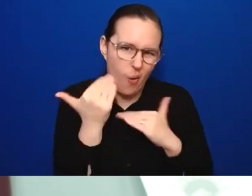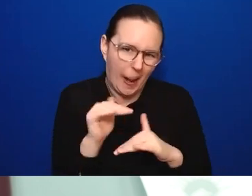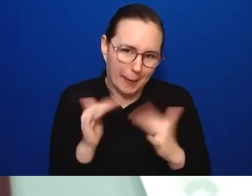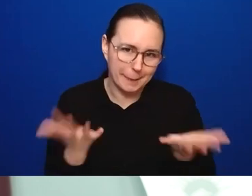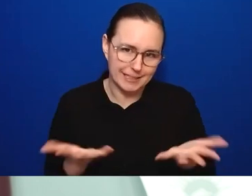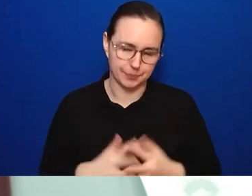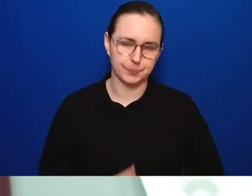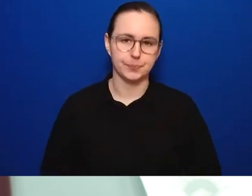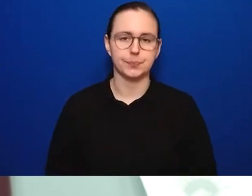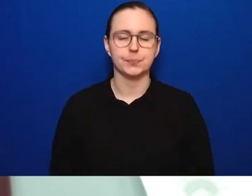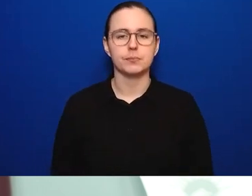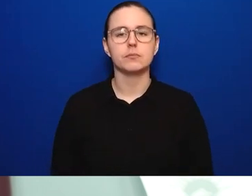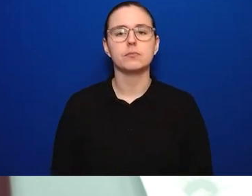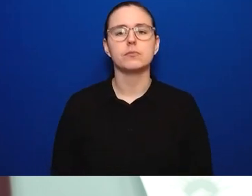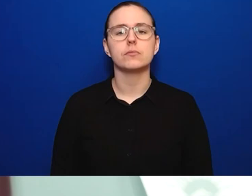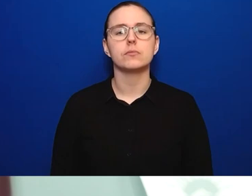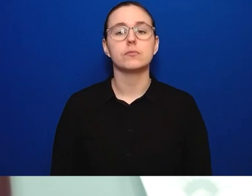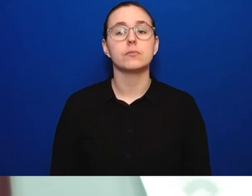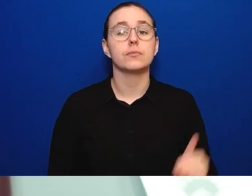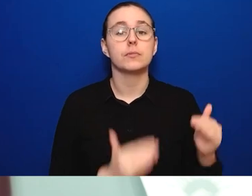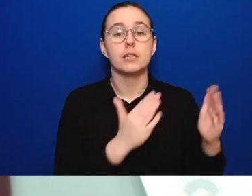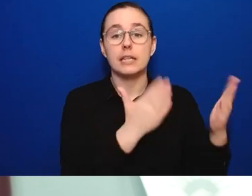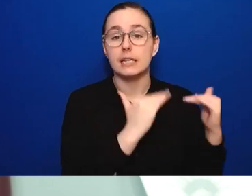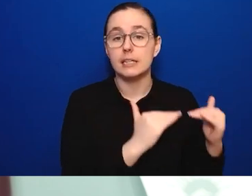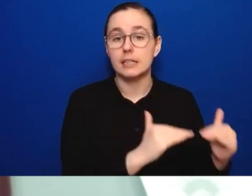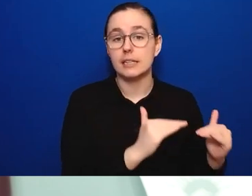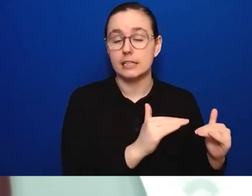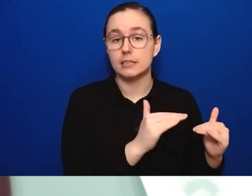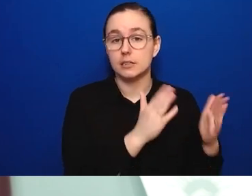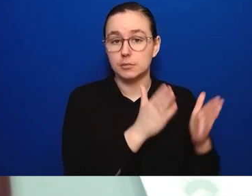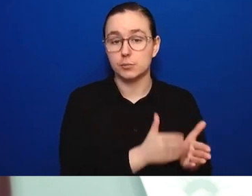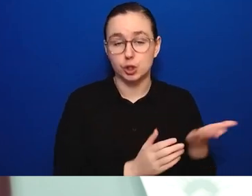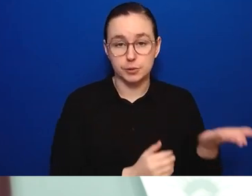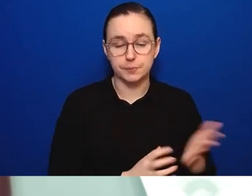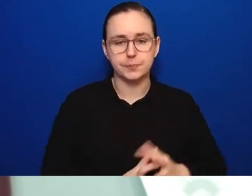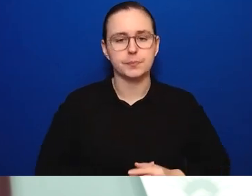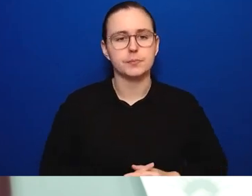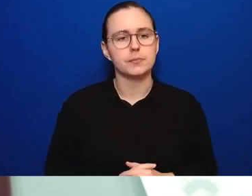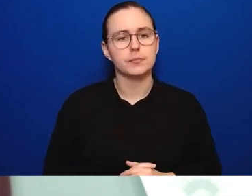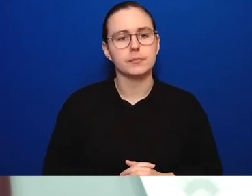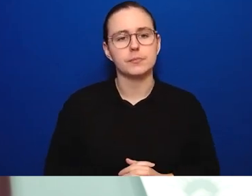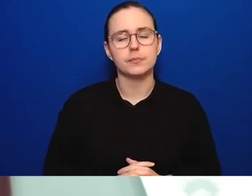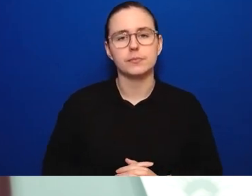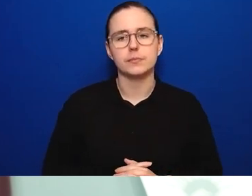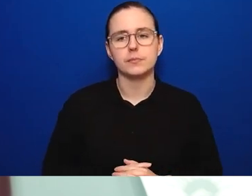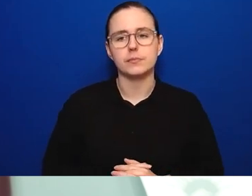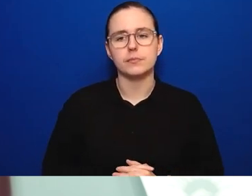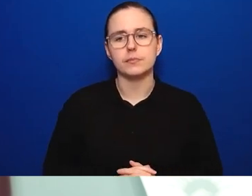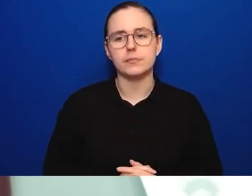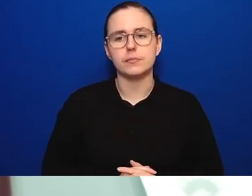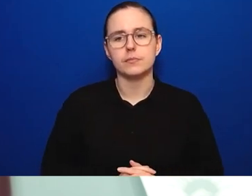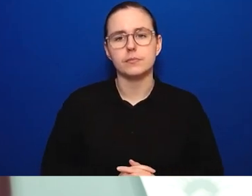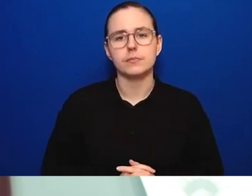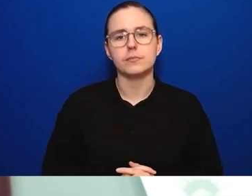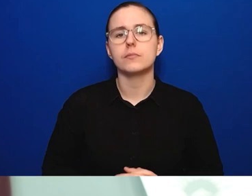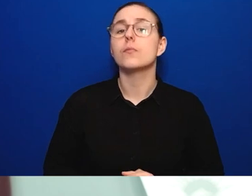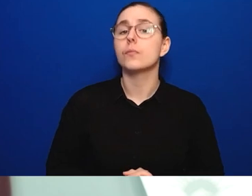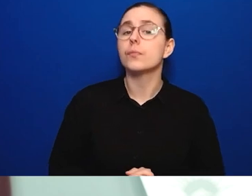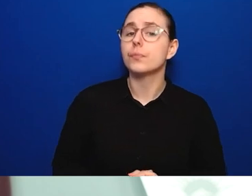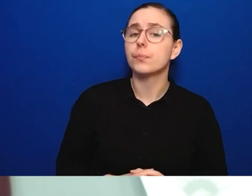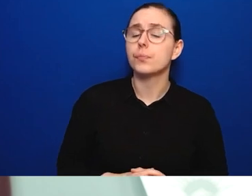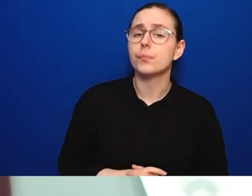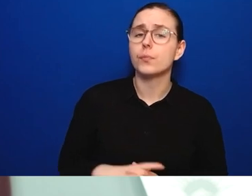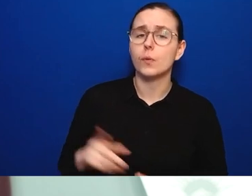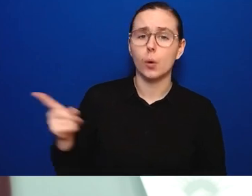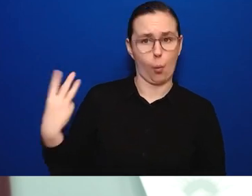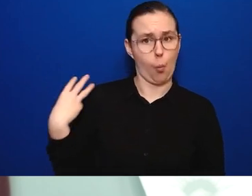Our next question is from Amy Smart, Canadian Press. Amy, go ahead, please. Yes, hi. today. Washington State